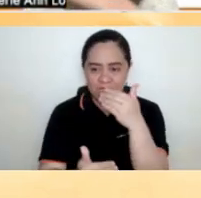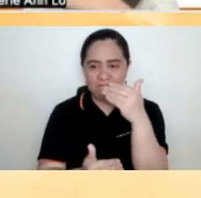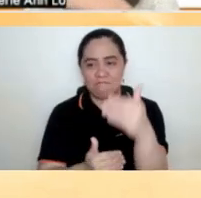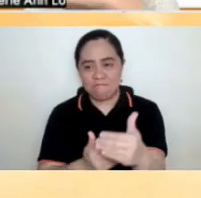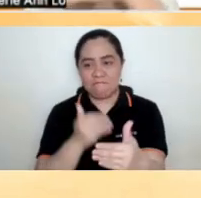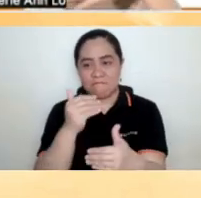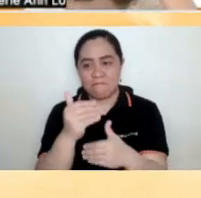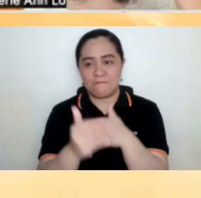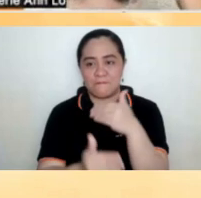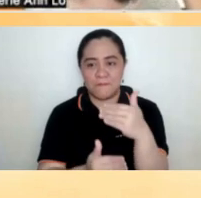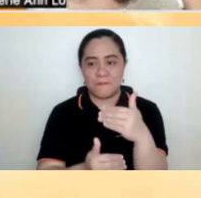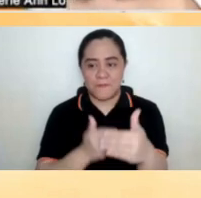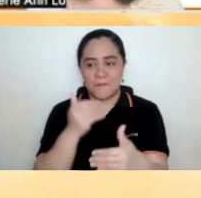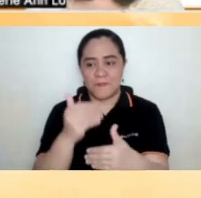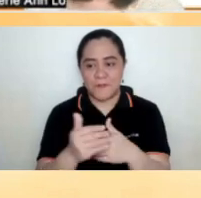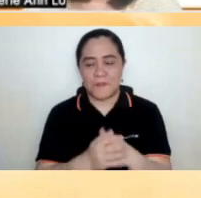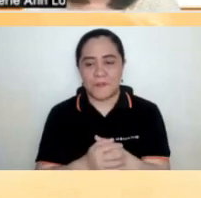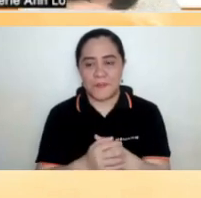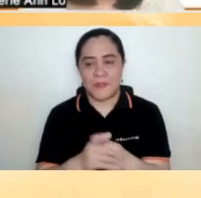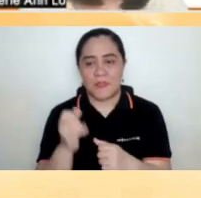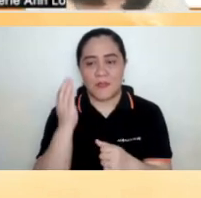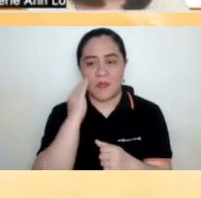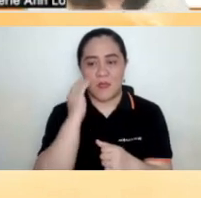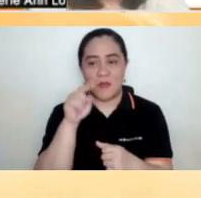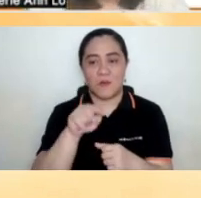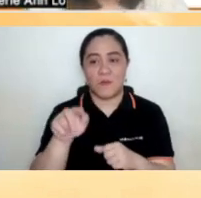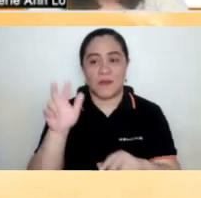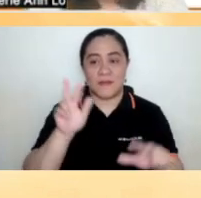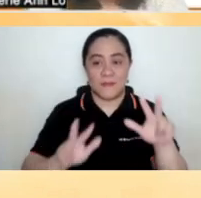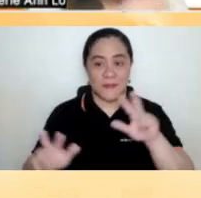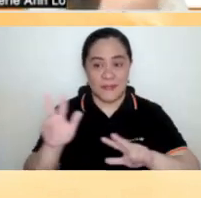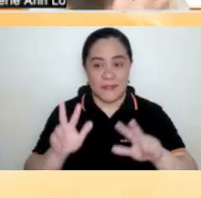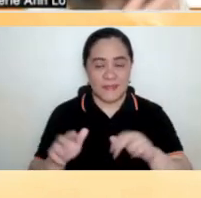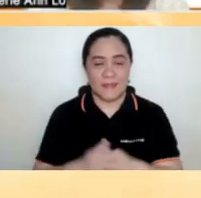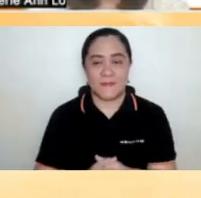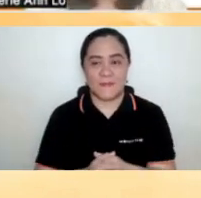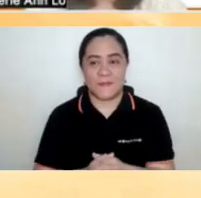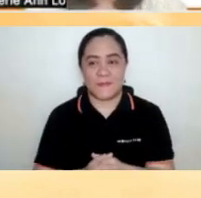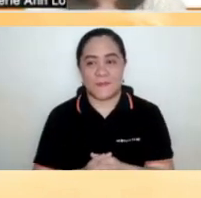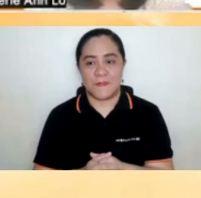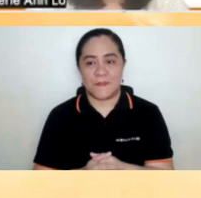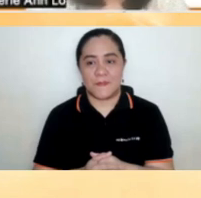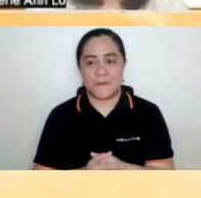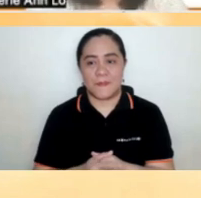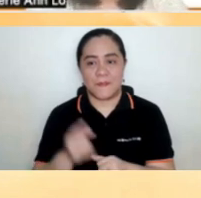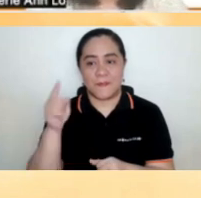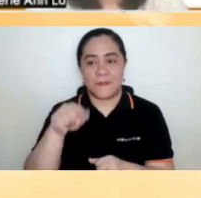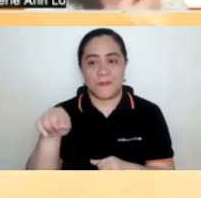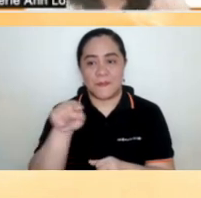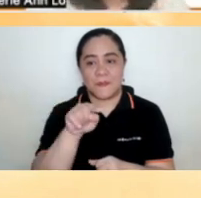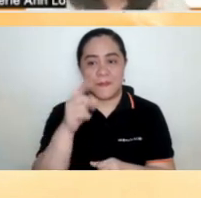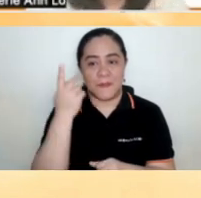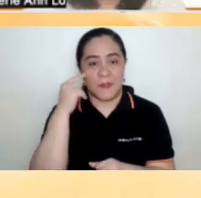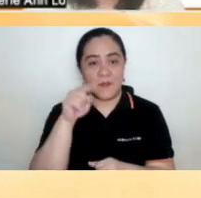they still feel this intense anxiety. Intense anxiety when they're away from their parents.